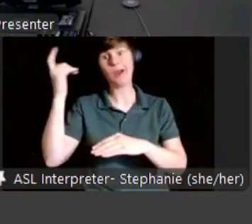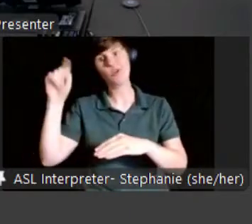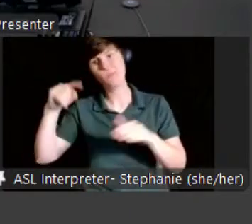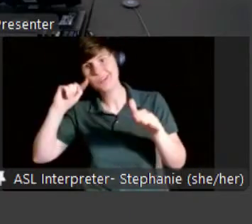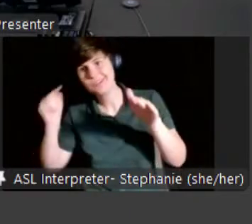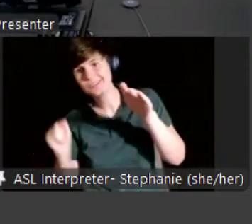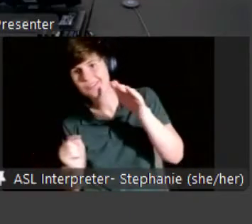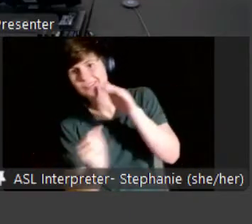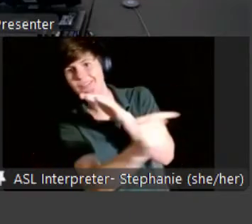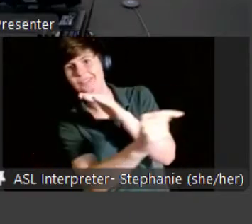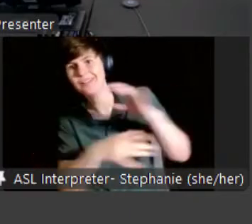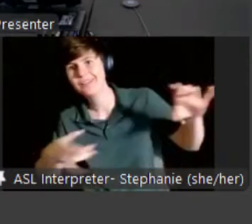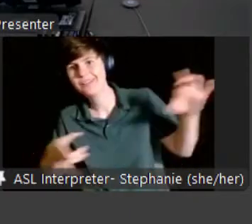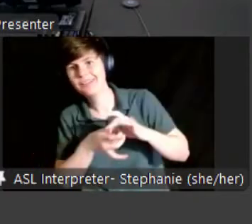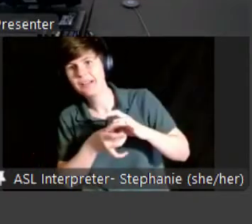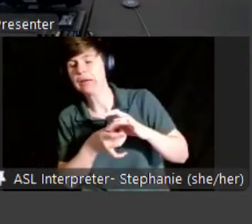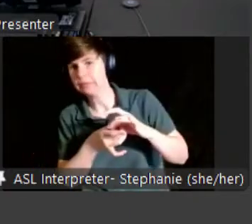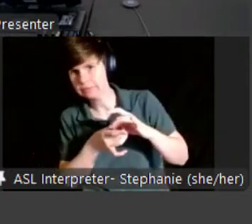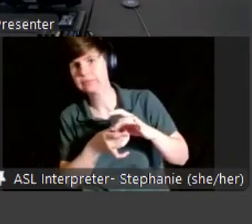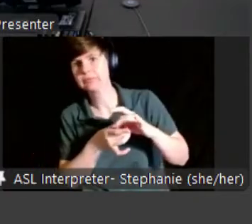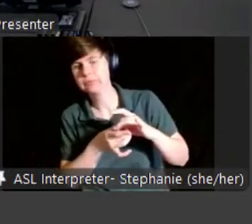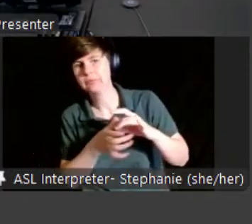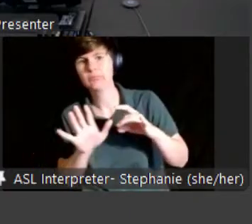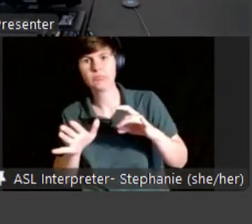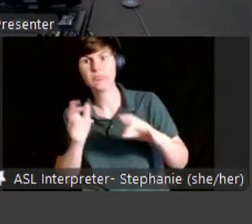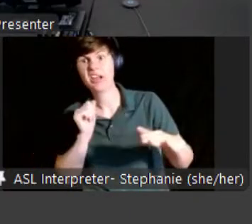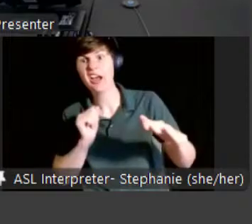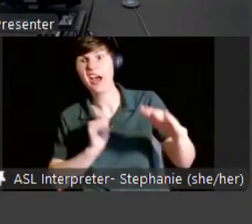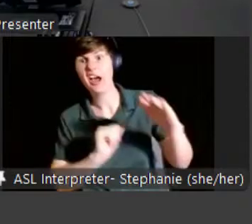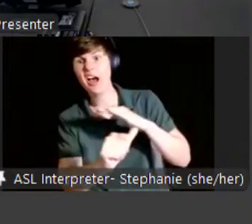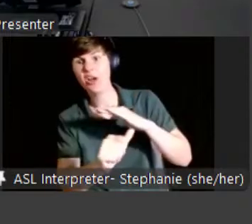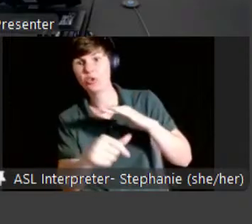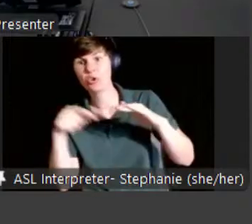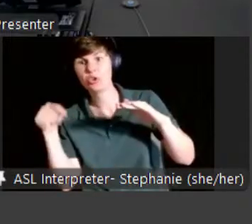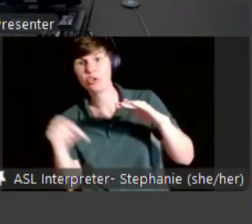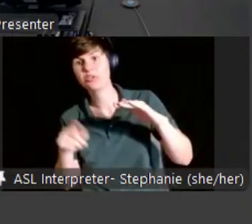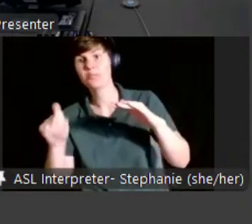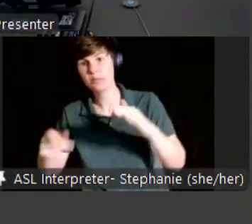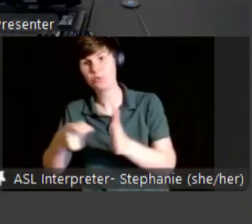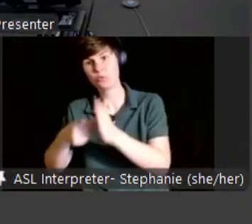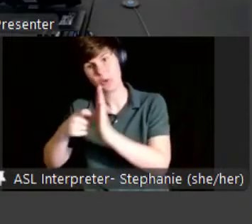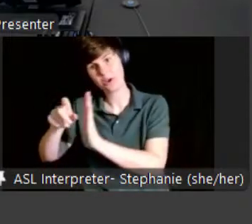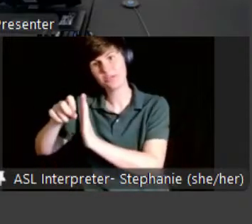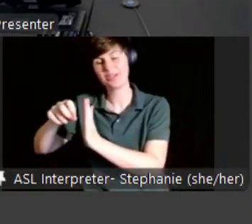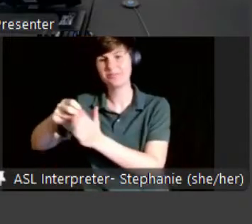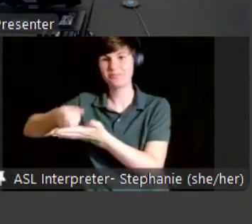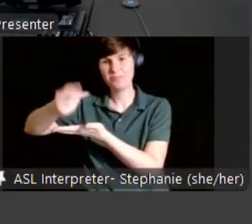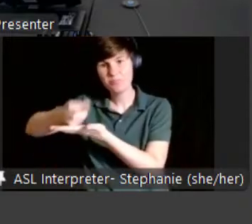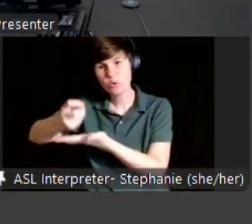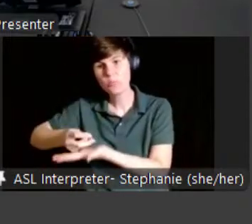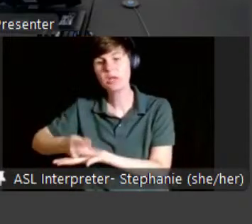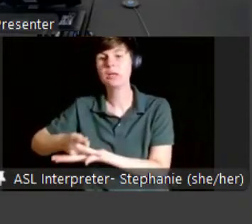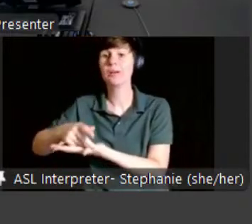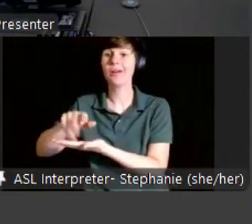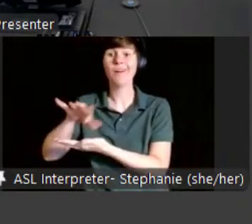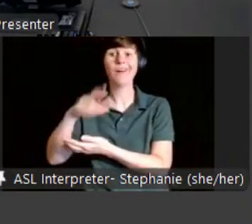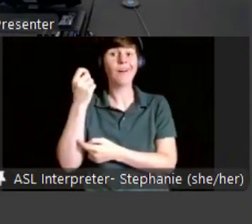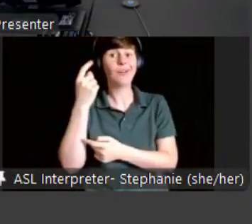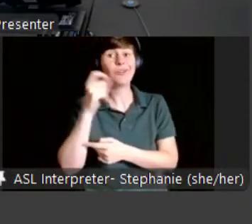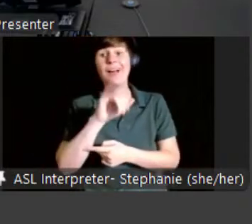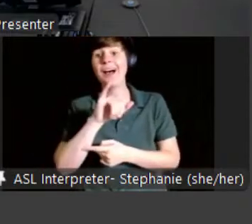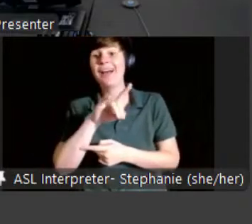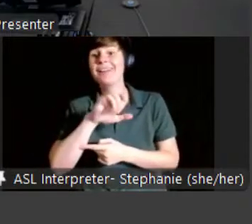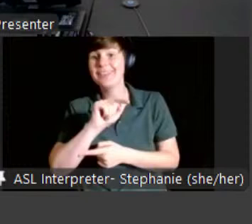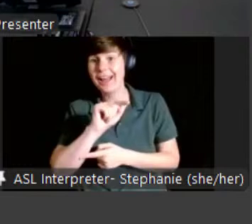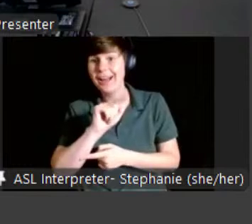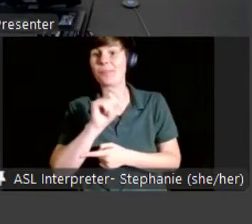connection. Which not only is an Office of Underground Permitting issue through the city of Chicago, you actually have to go through and permit separately through IDOT for that so that you